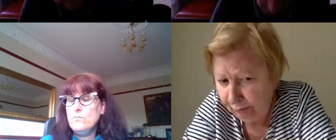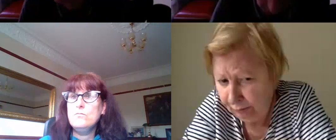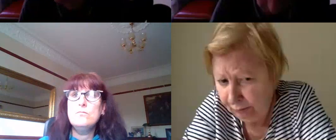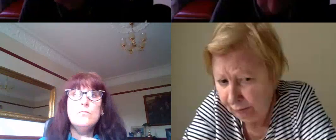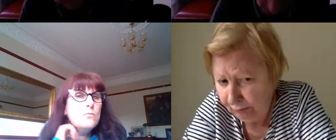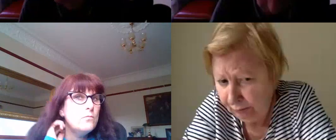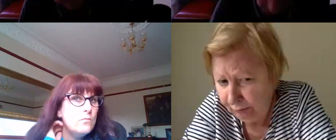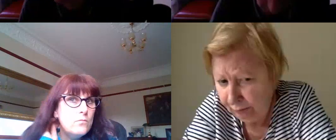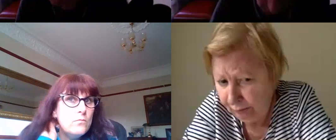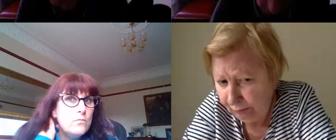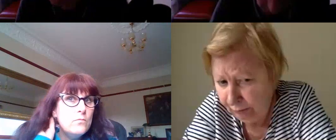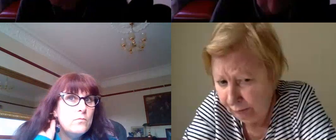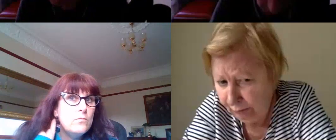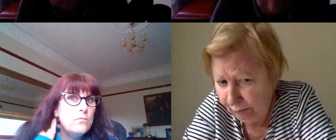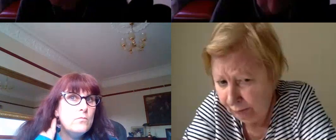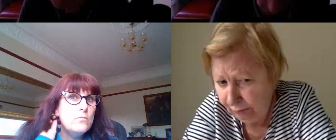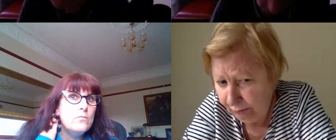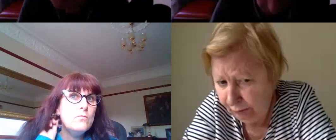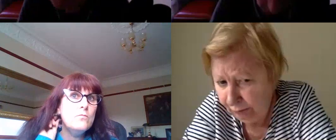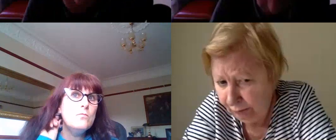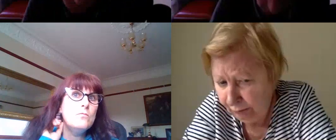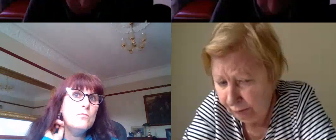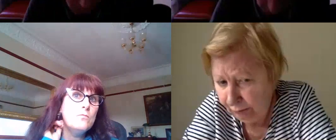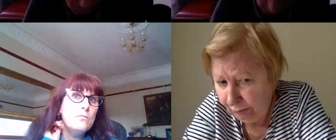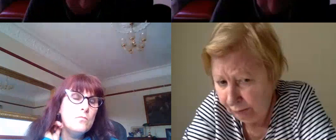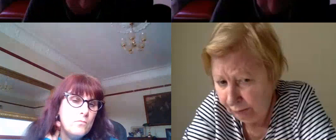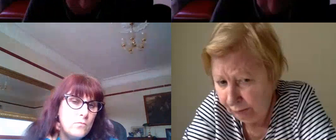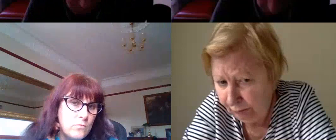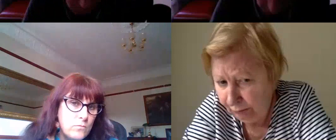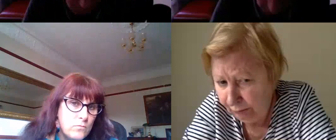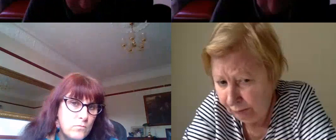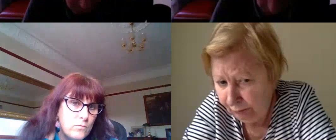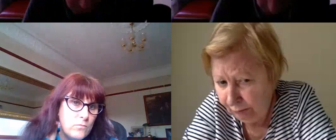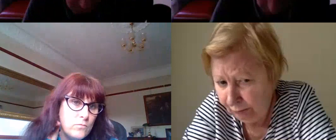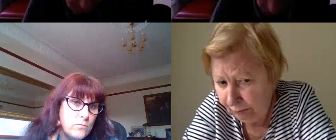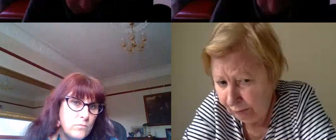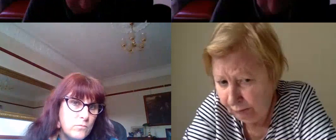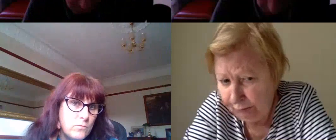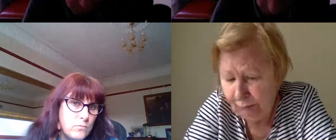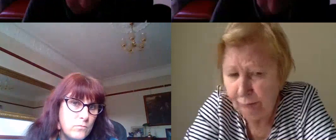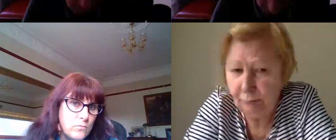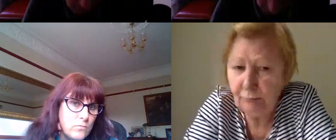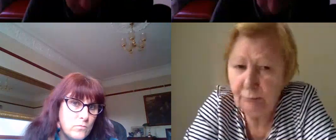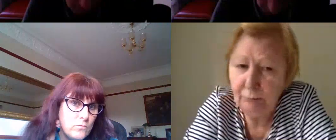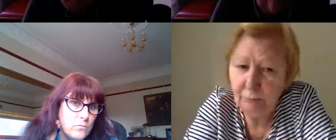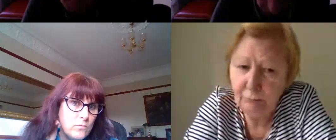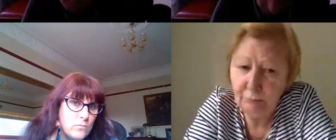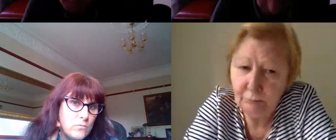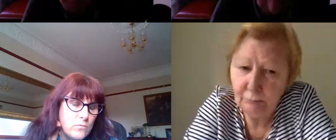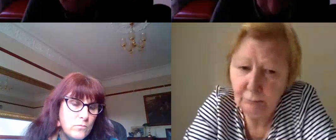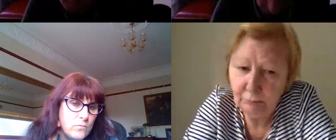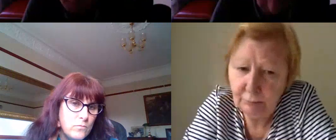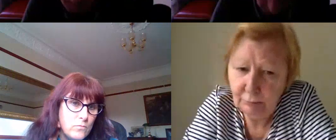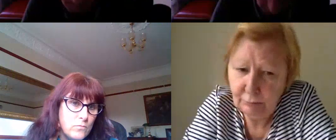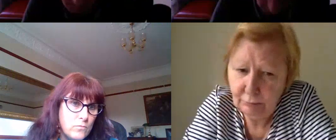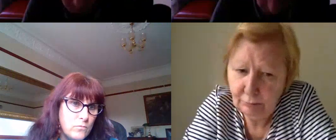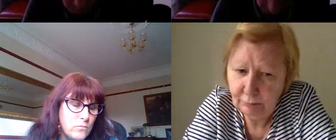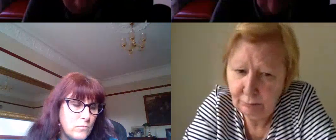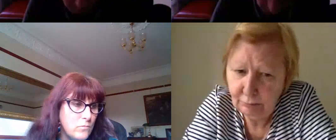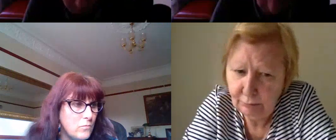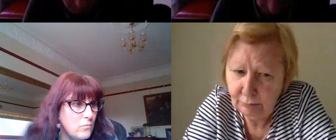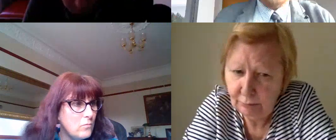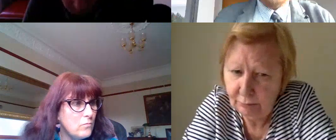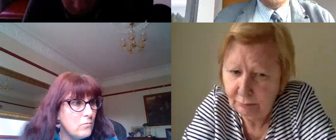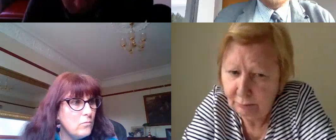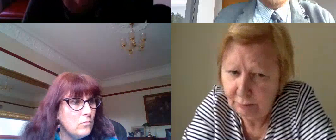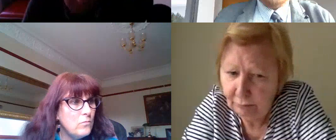for each candidate or the supporters to come? So in terms of car parking pass, I'm asking, yeah. Yeah.